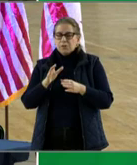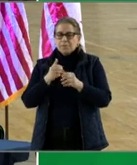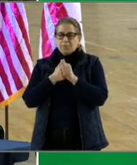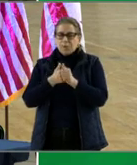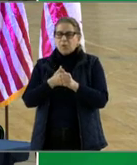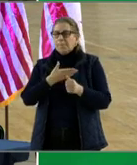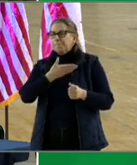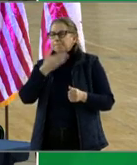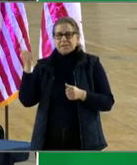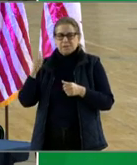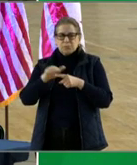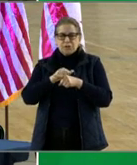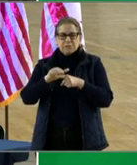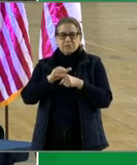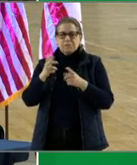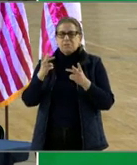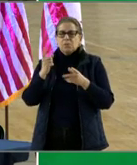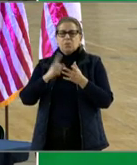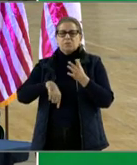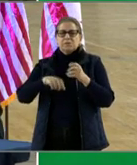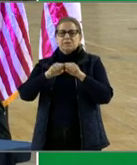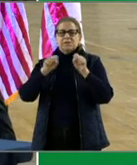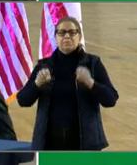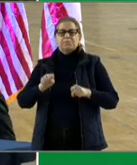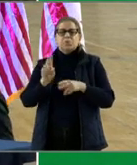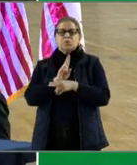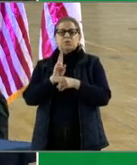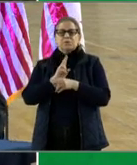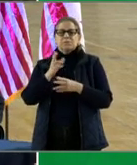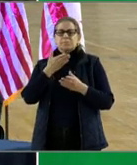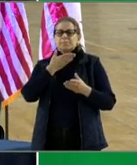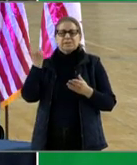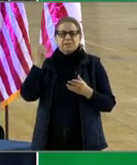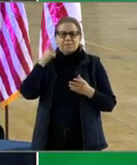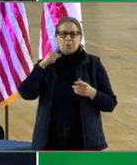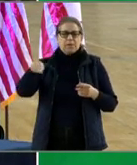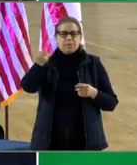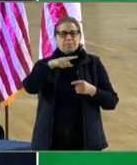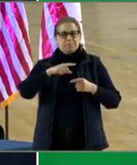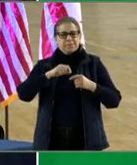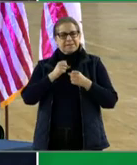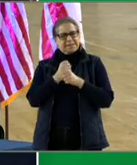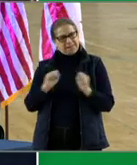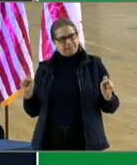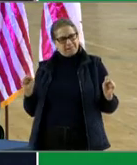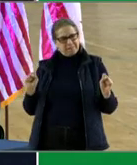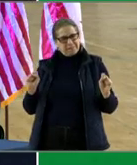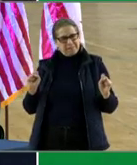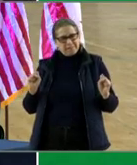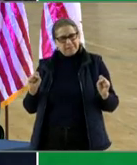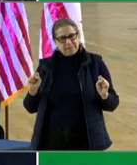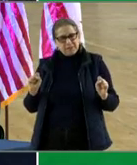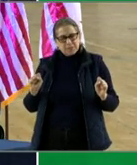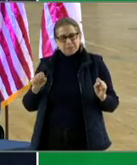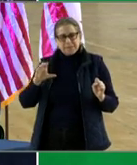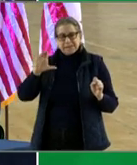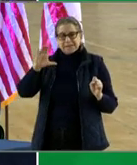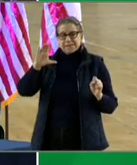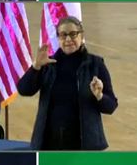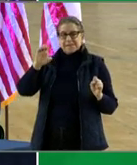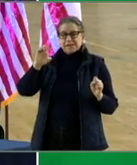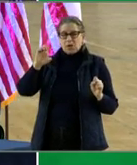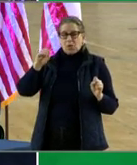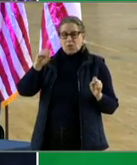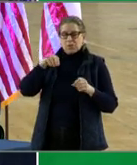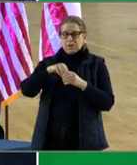and we've been in discussion with a number of the executives of these companies, as well as